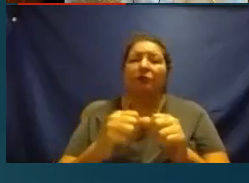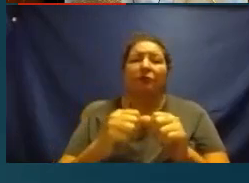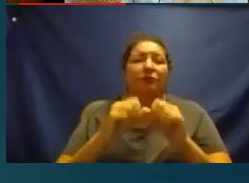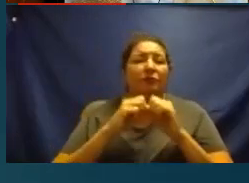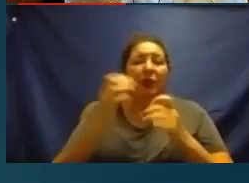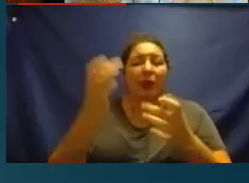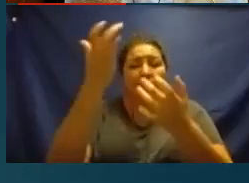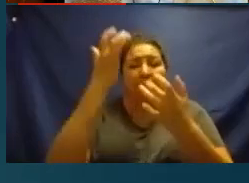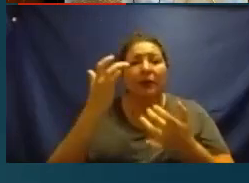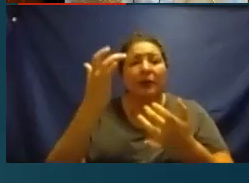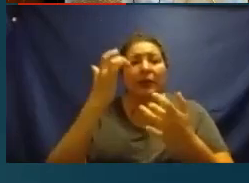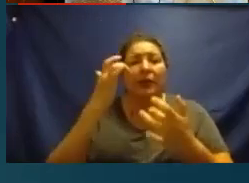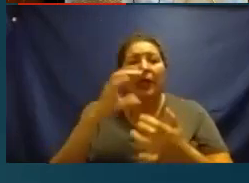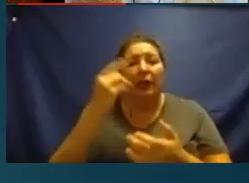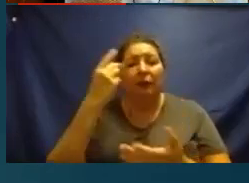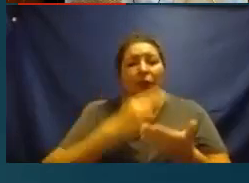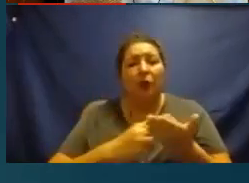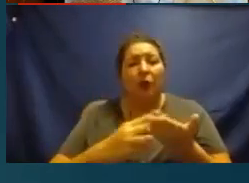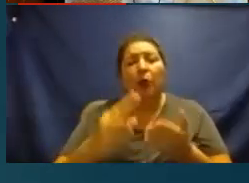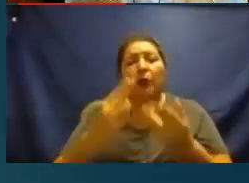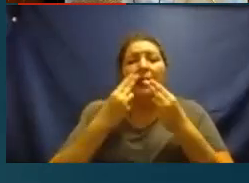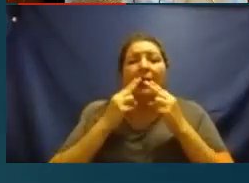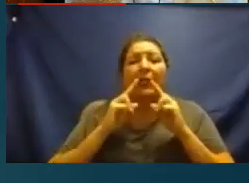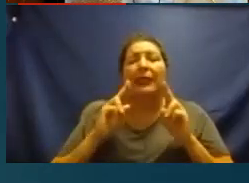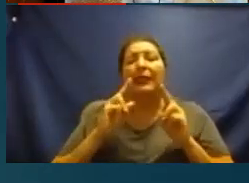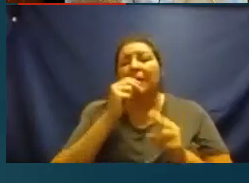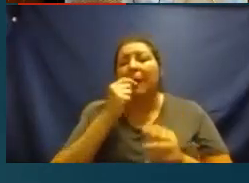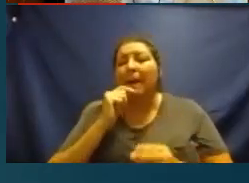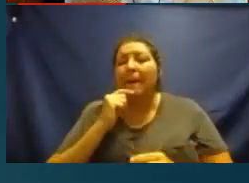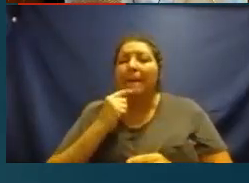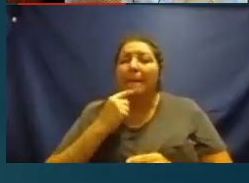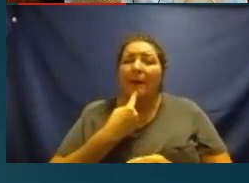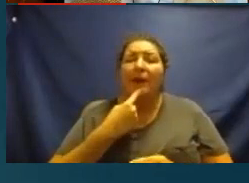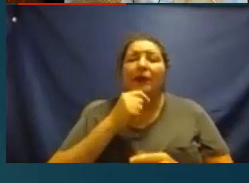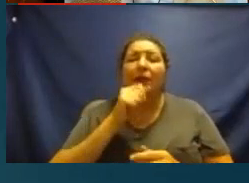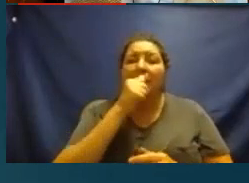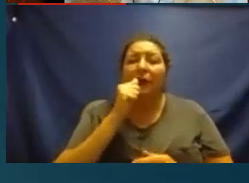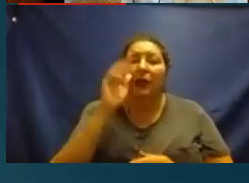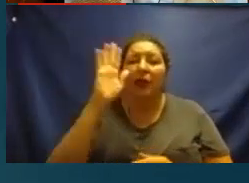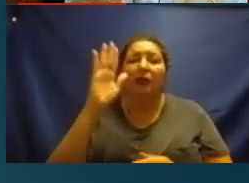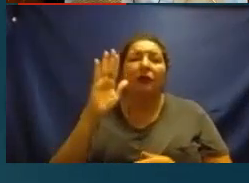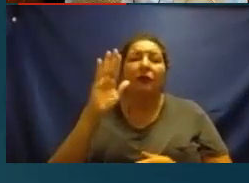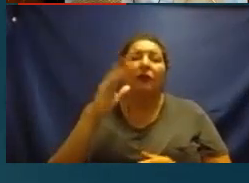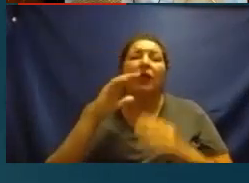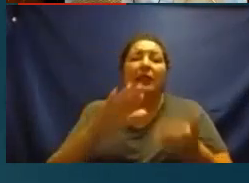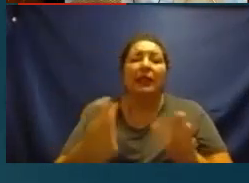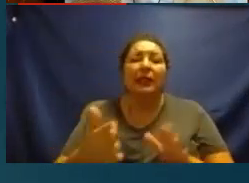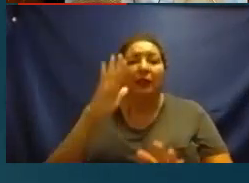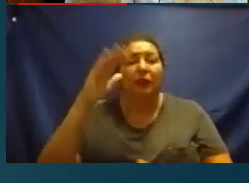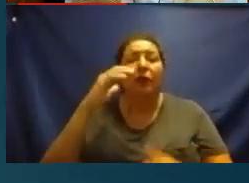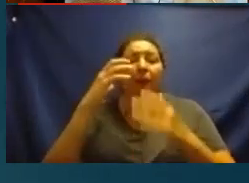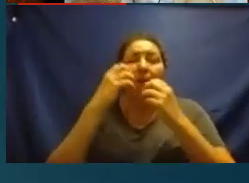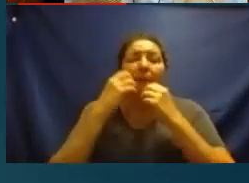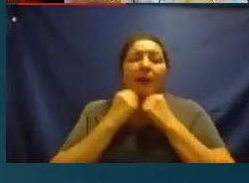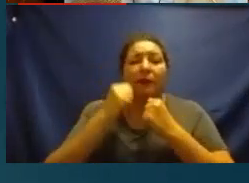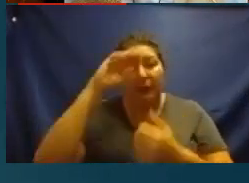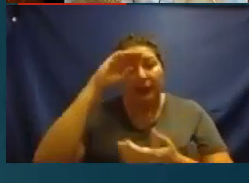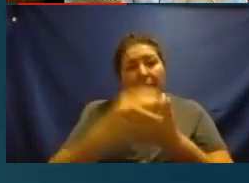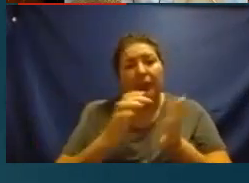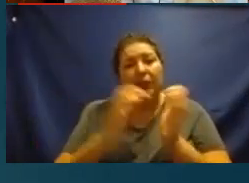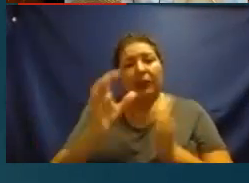the sake of the holy, innocent, bitter sufferings and death of your beloved Son, Jesus Christ, to be gracious